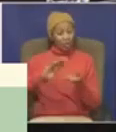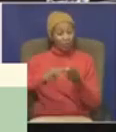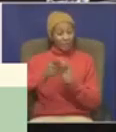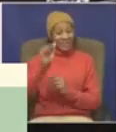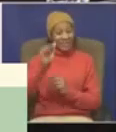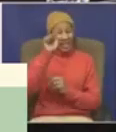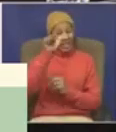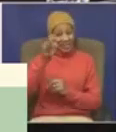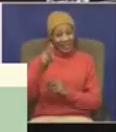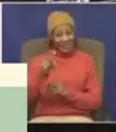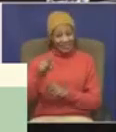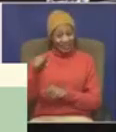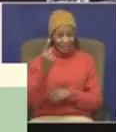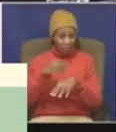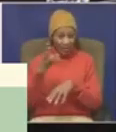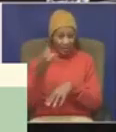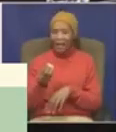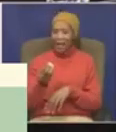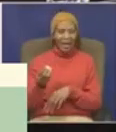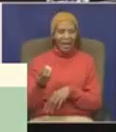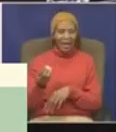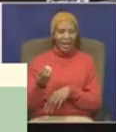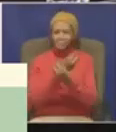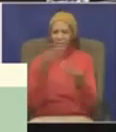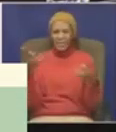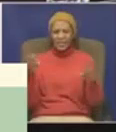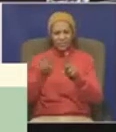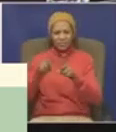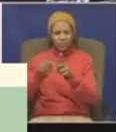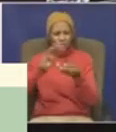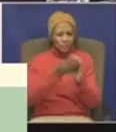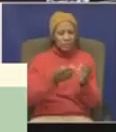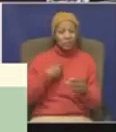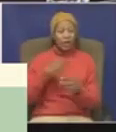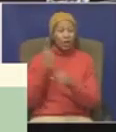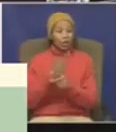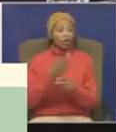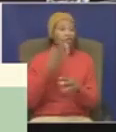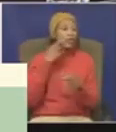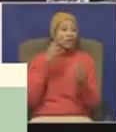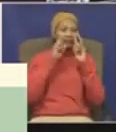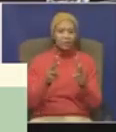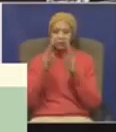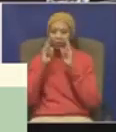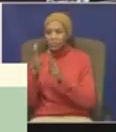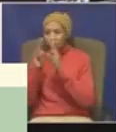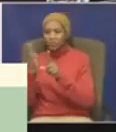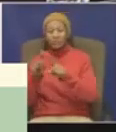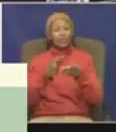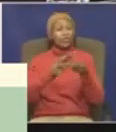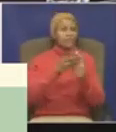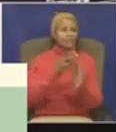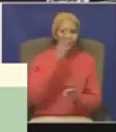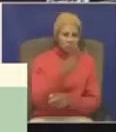informal settlements, which one sees as one goes around to visit our people. And you can see that they